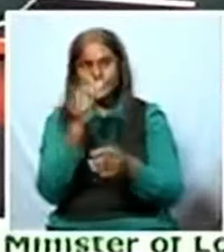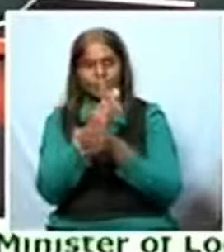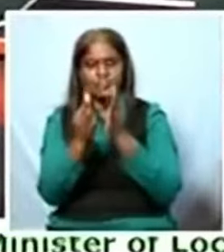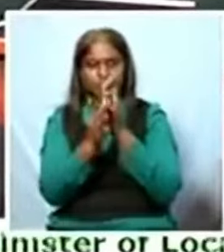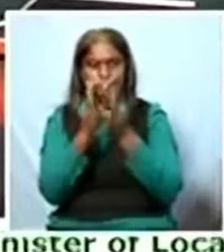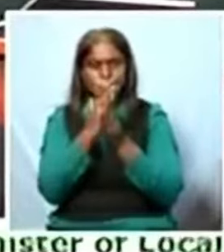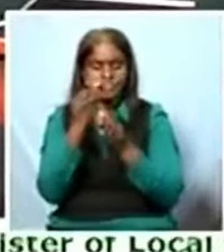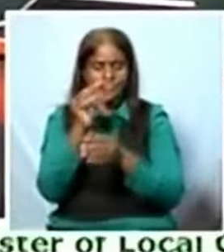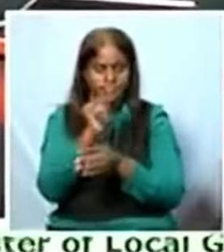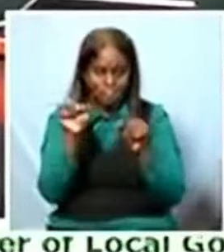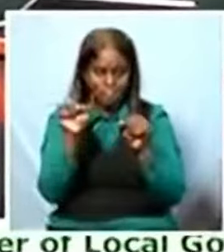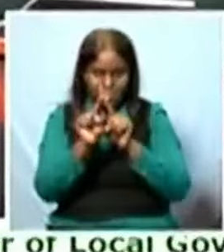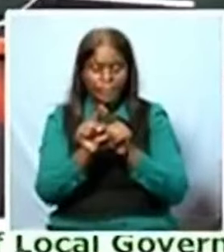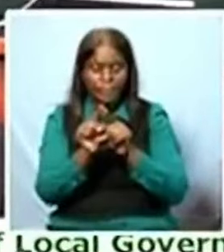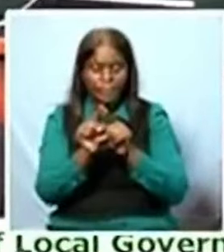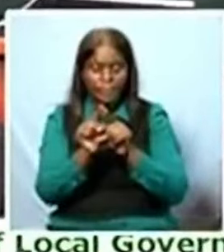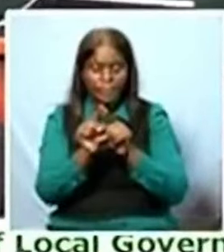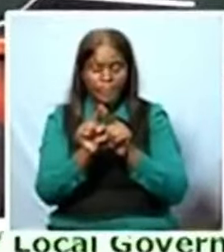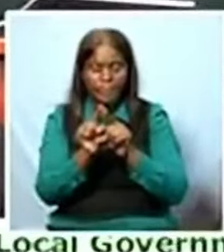of this